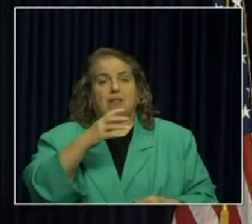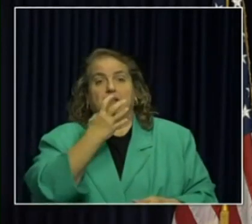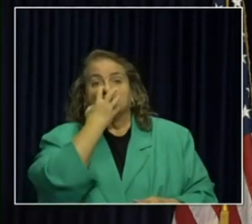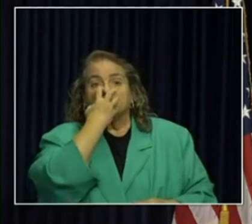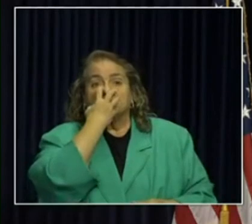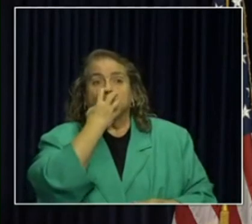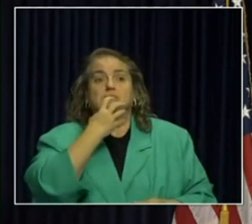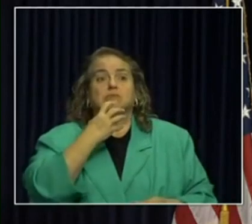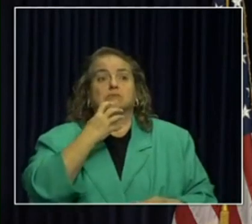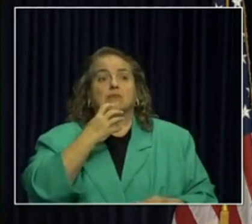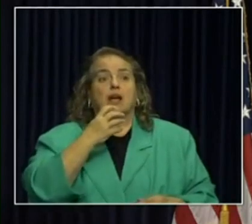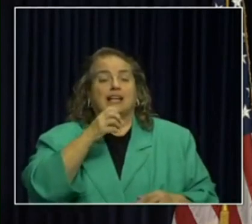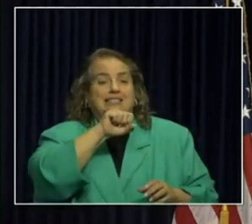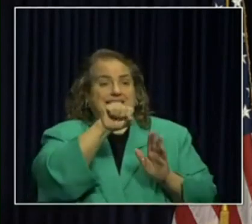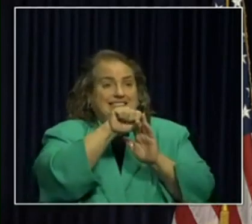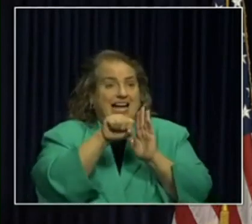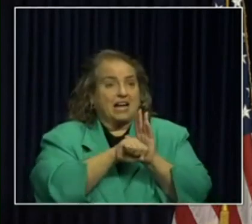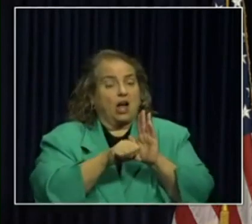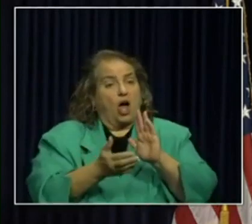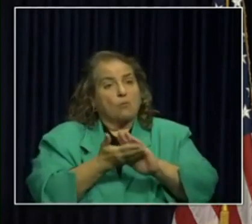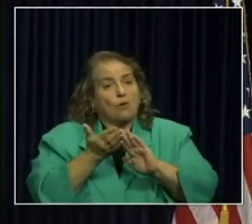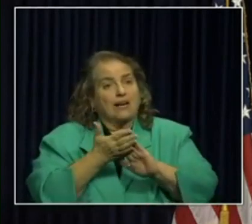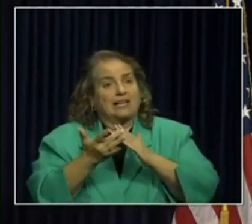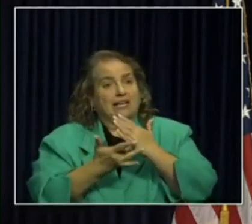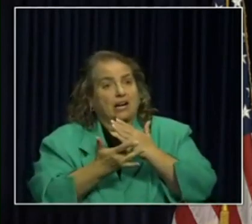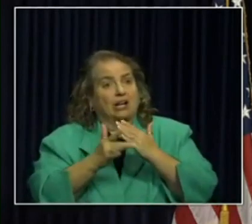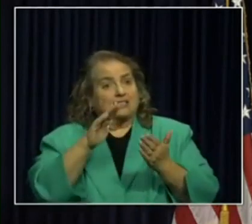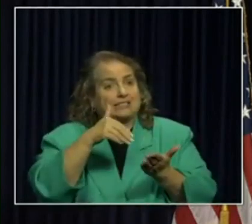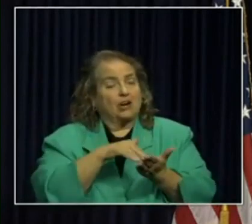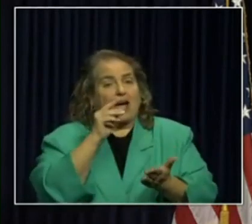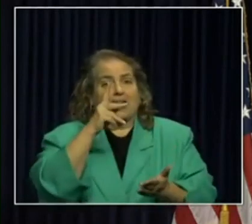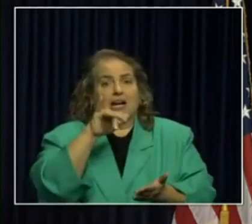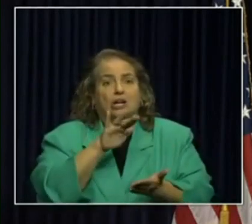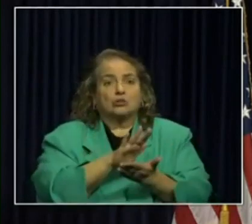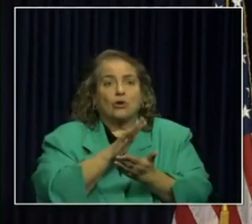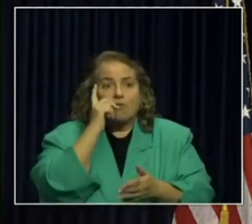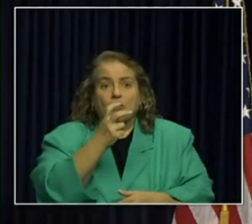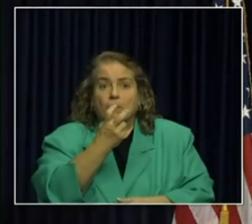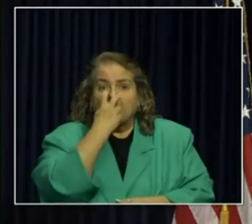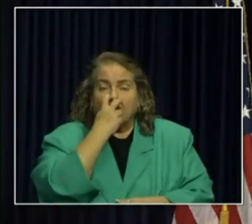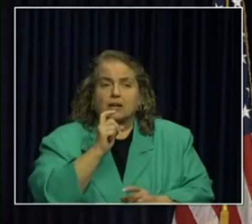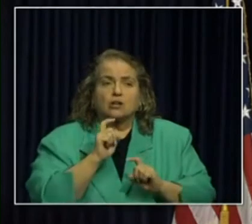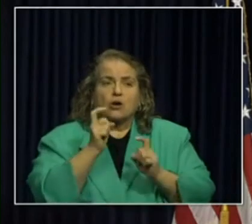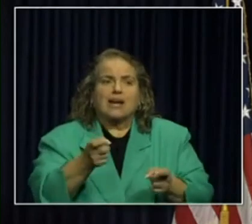state-operated area technology centers and the Kentucky School for the Blind donated